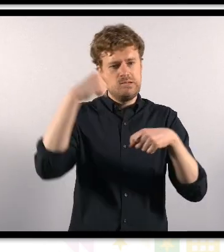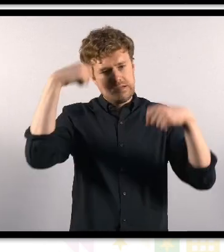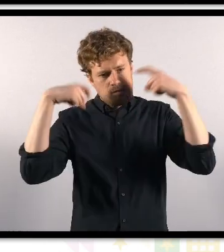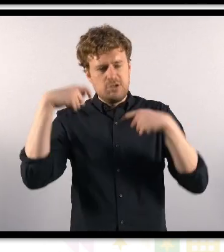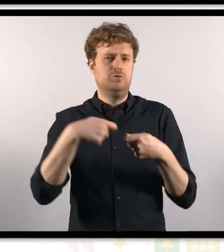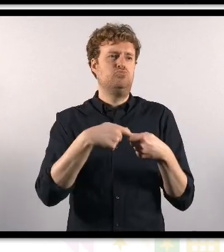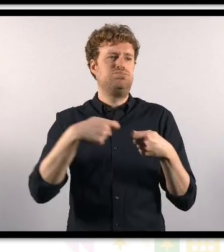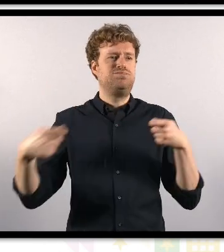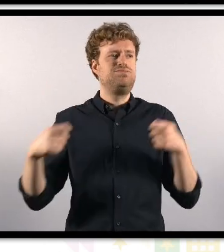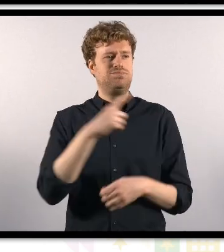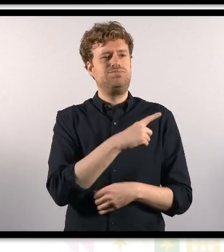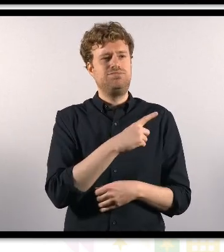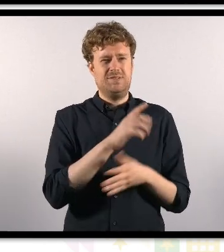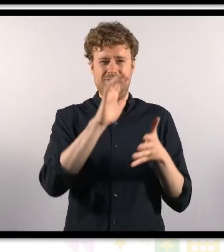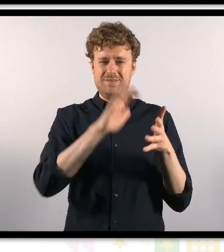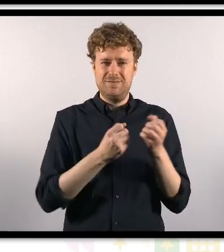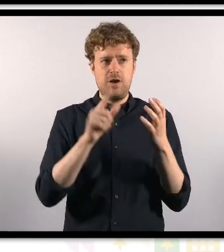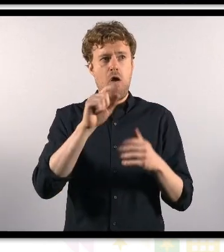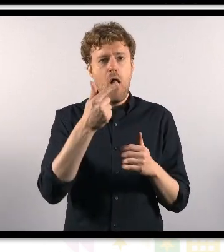we actually land on what is right.